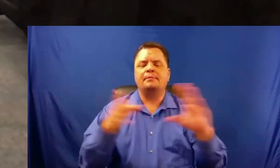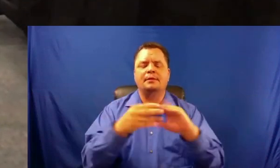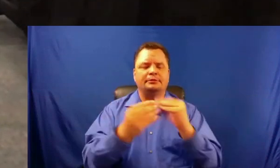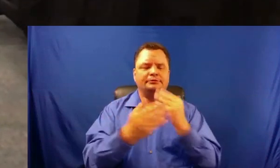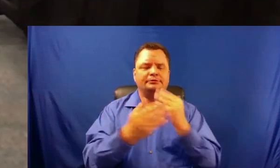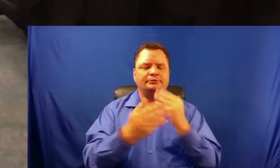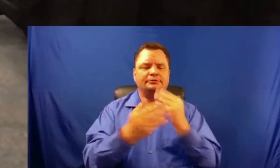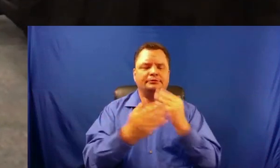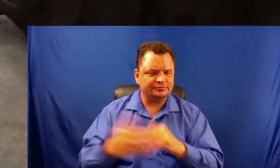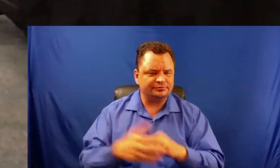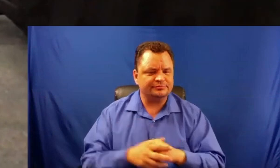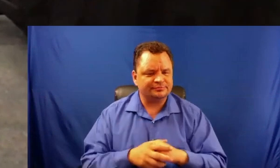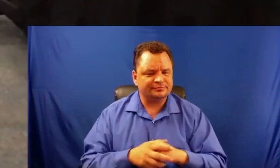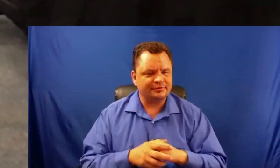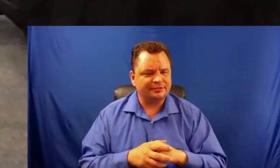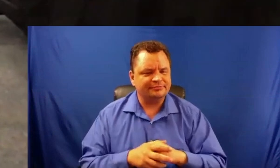emotional